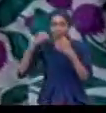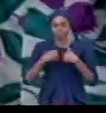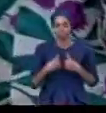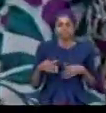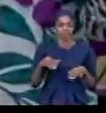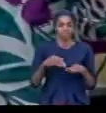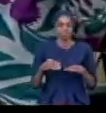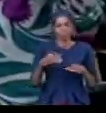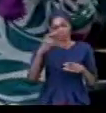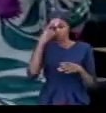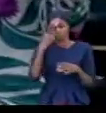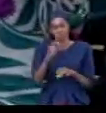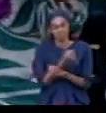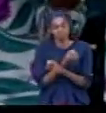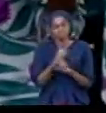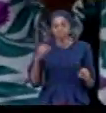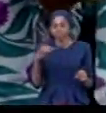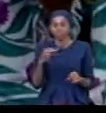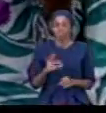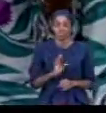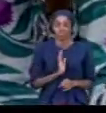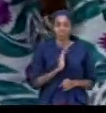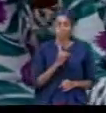For the salvation of souls.